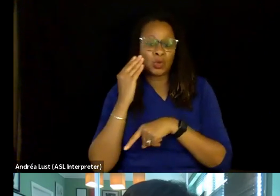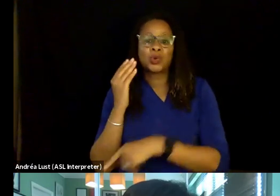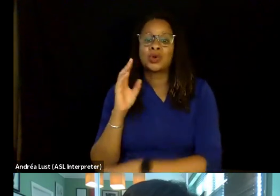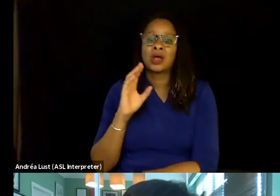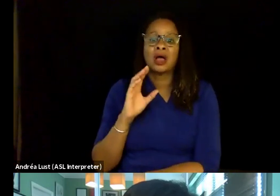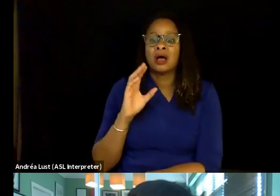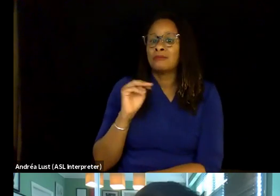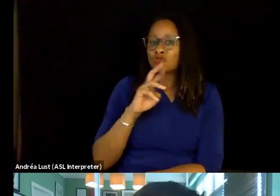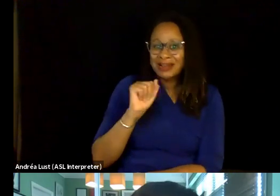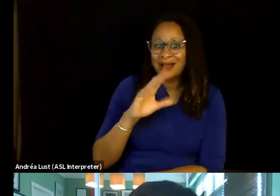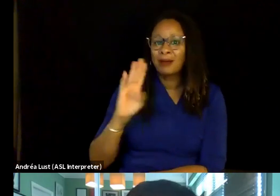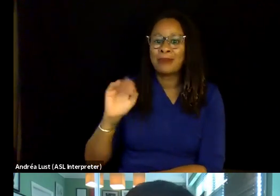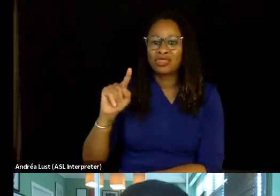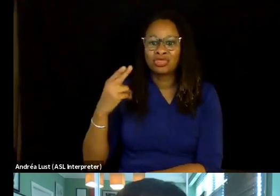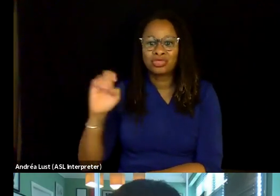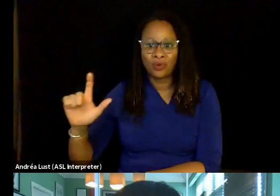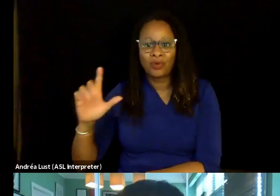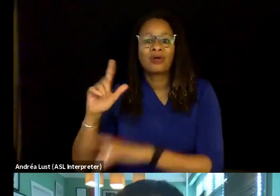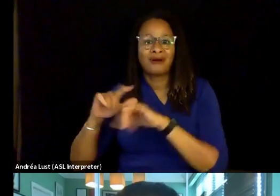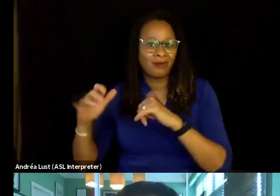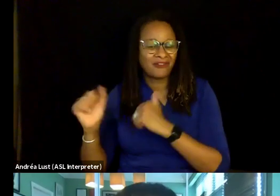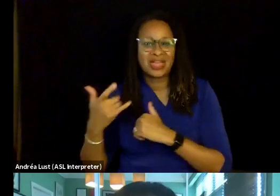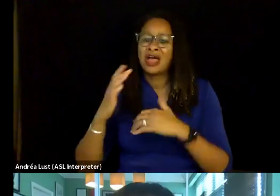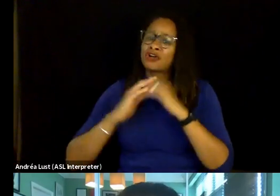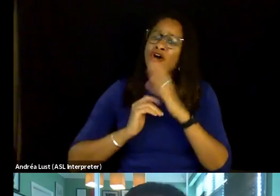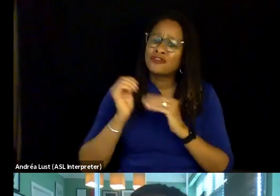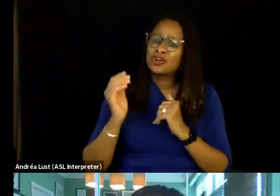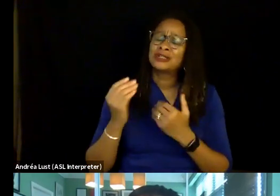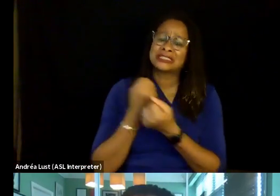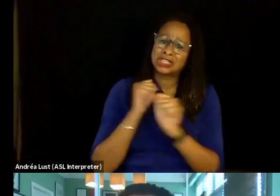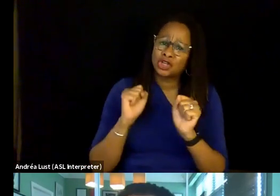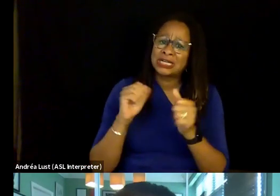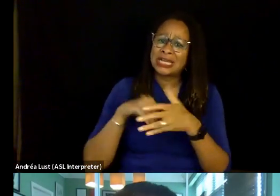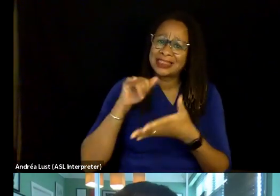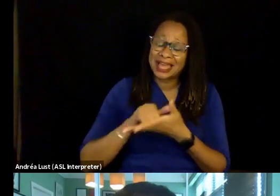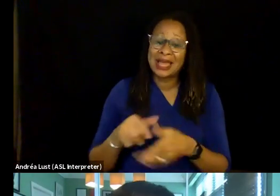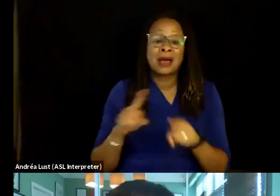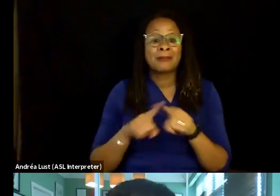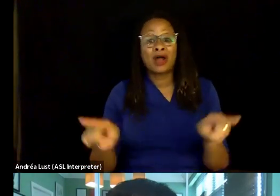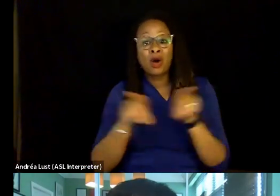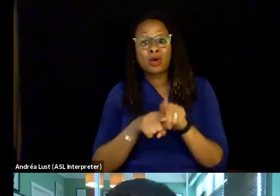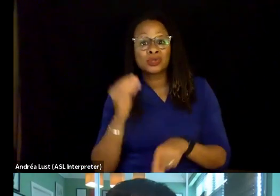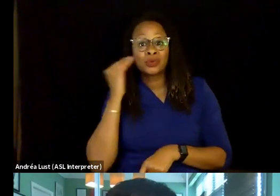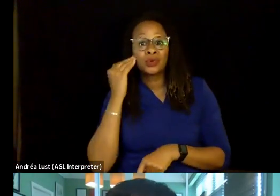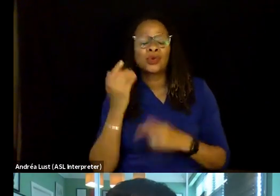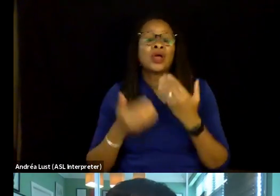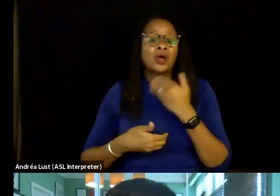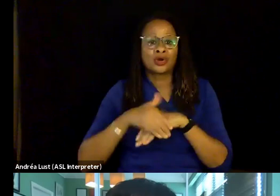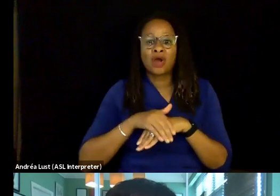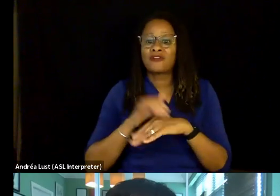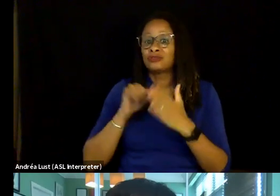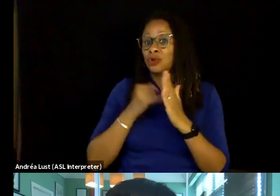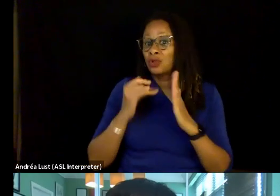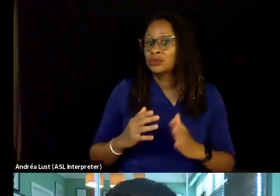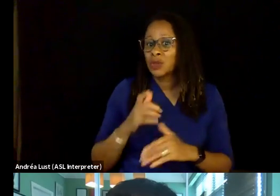Mocha. So I think there was comfort and security in that. But I also knew that we were covering a journalist